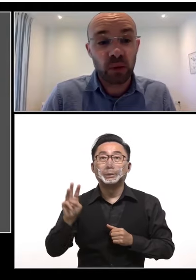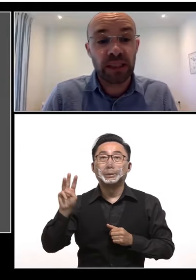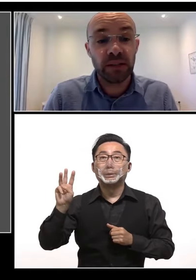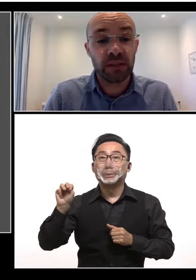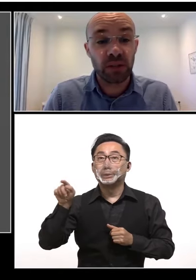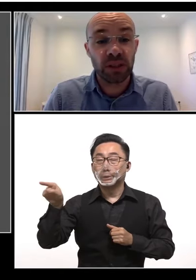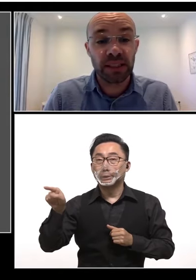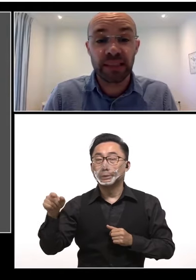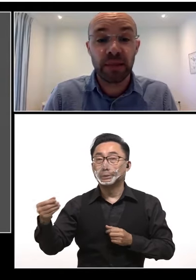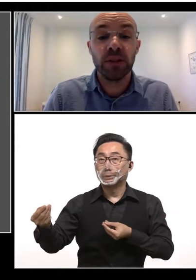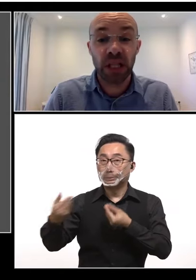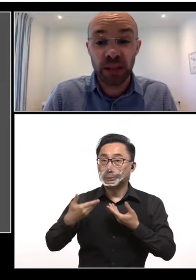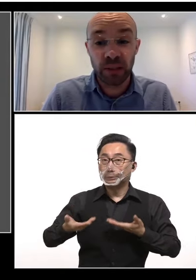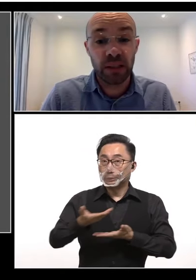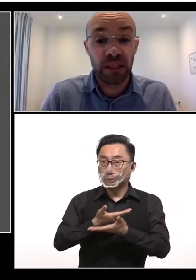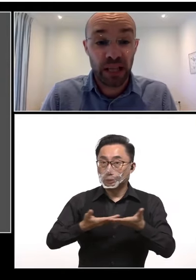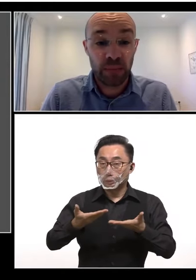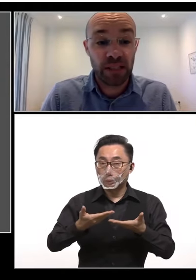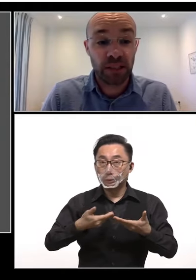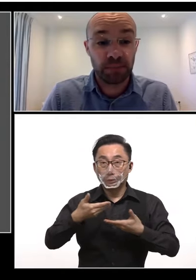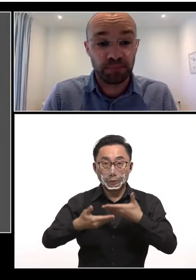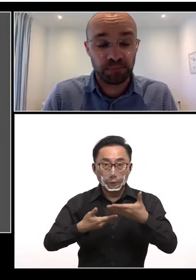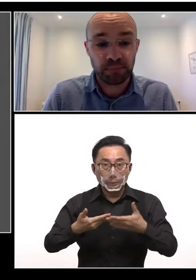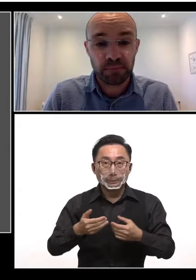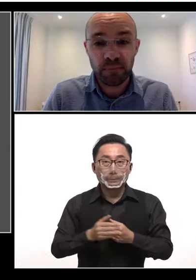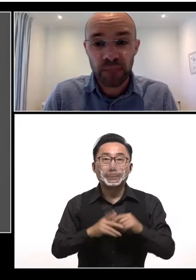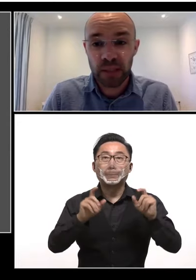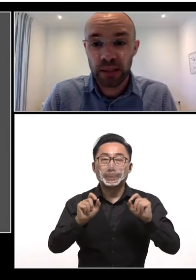towards inclusive cultures, it's about genuine collaboration.